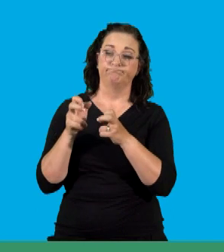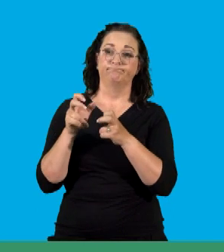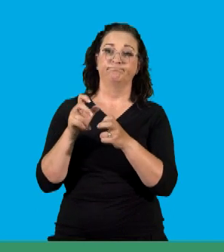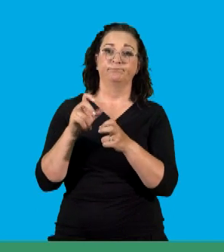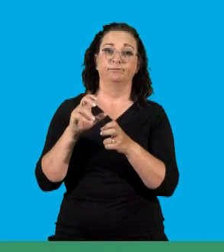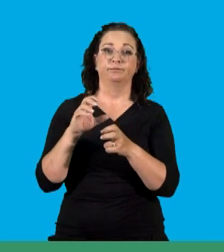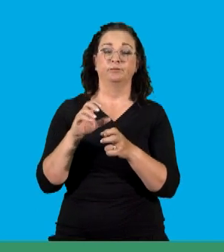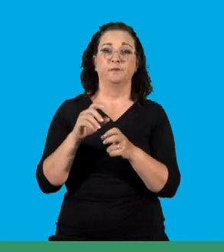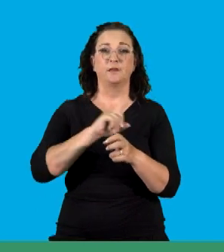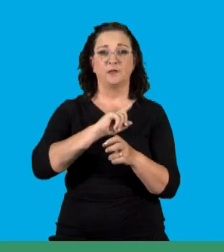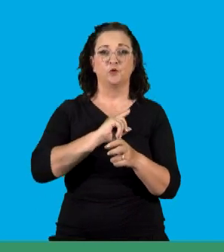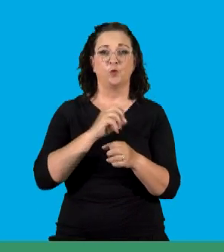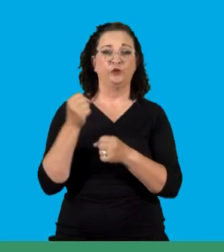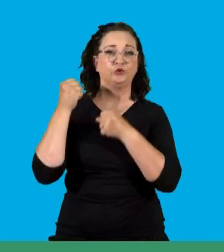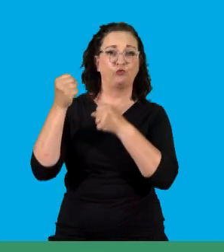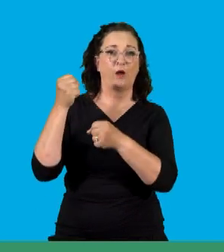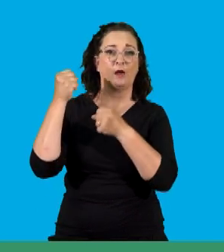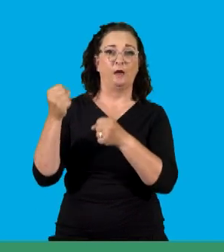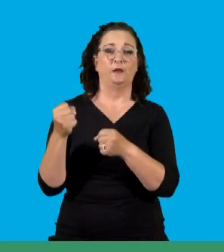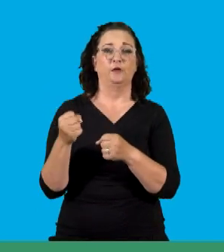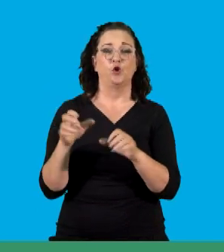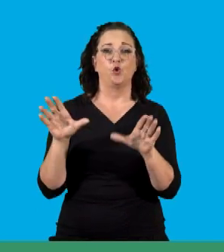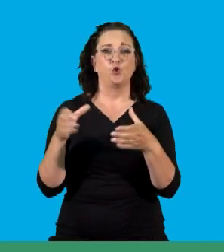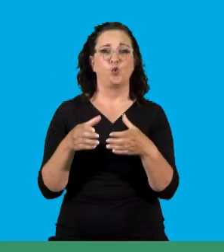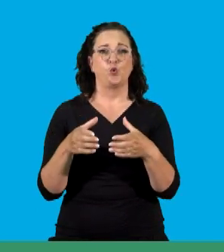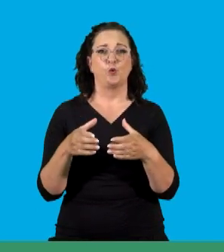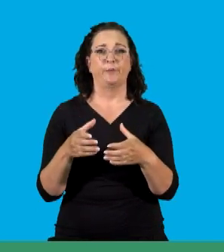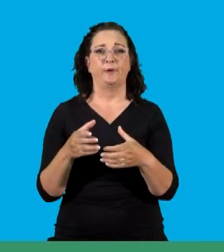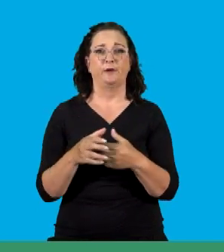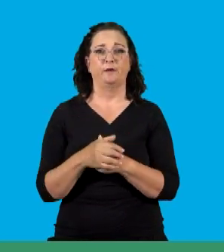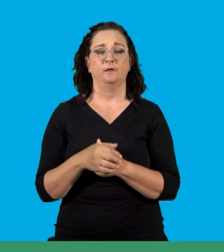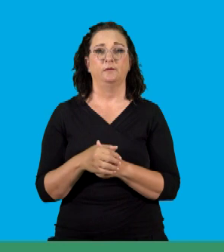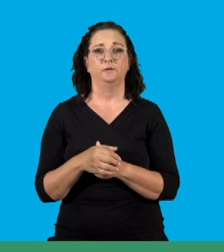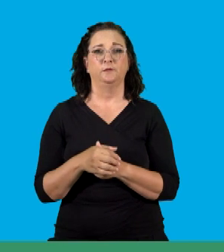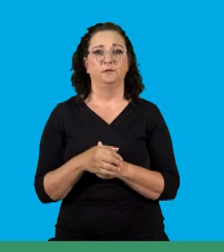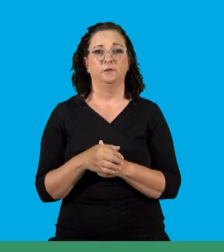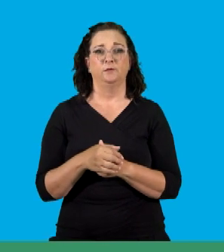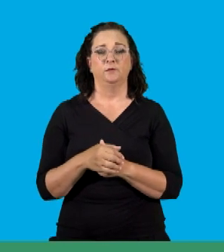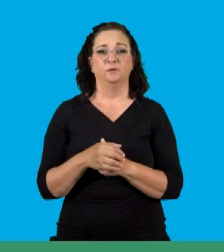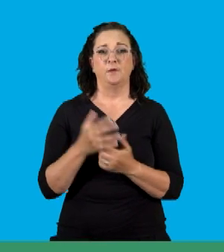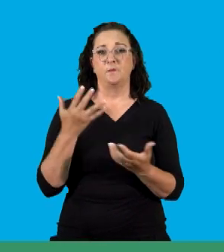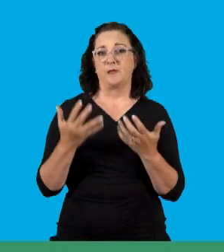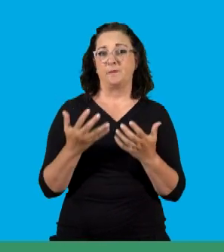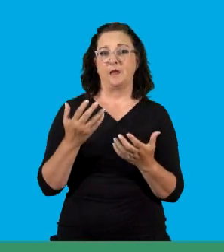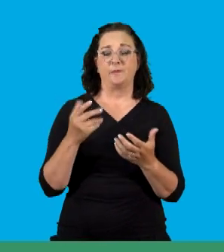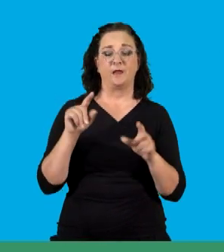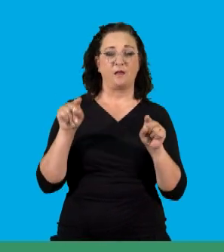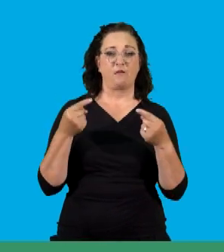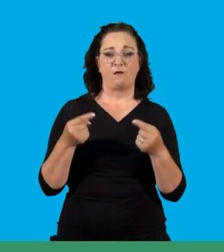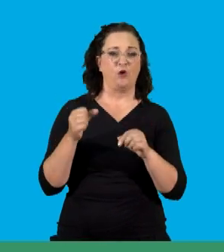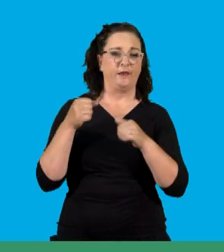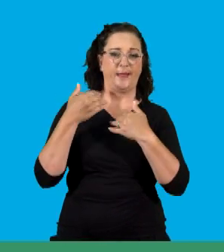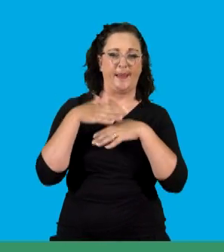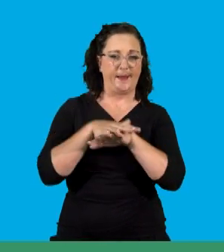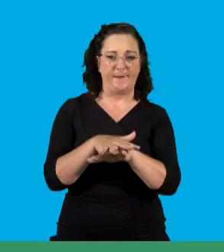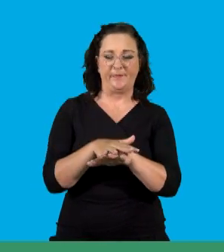So basically, when we talk of strikes, here's a group of employees having an issue with an employer whereby maybe they want an increment